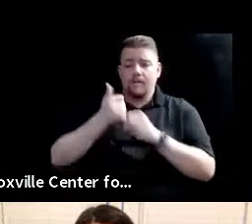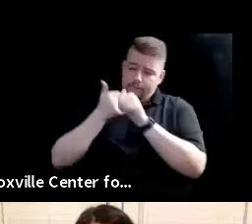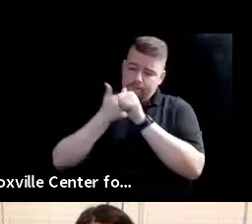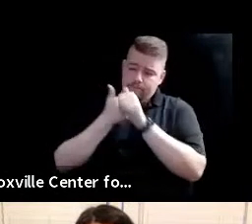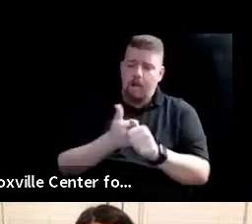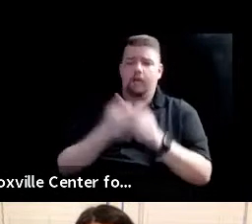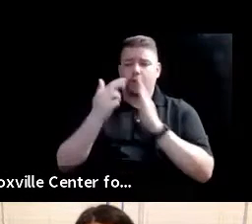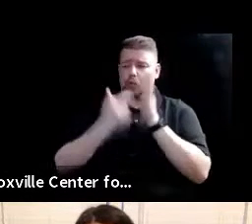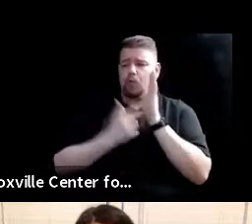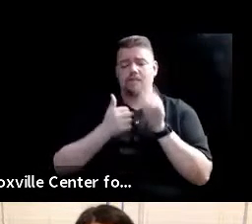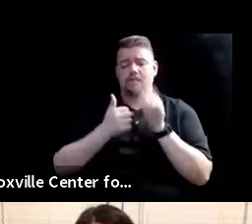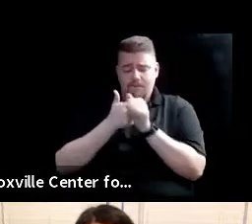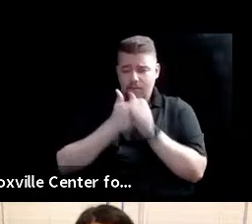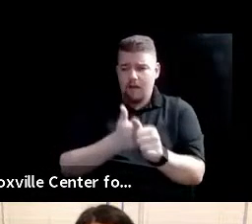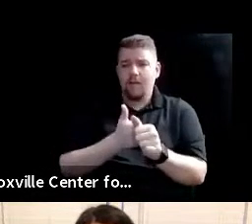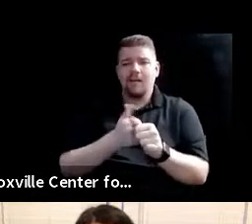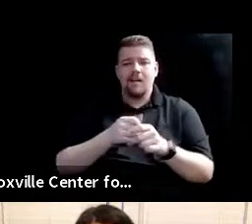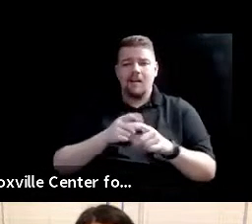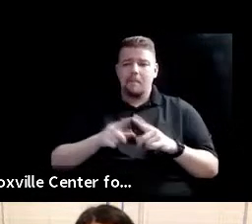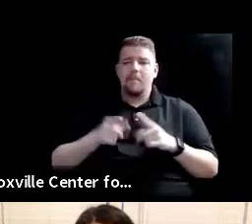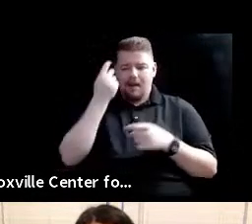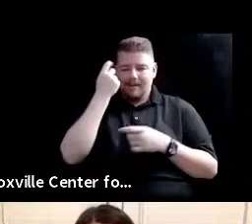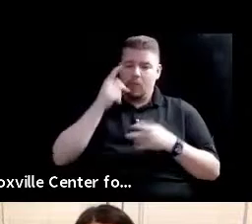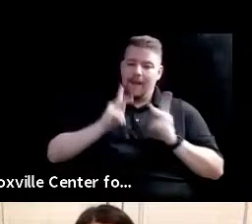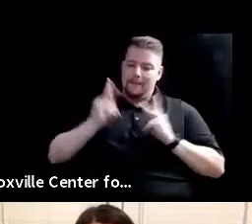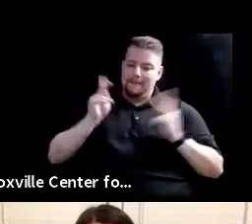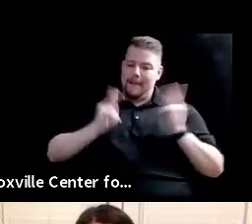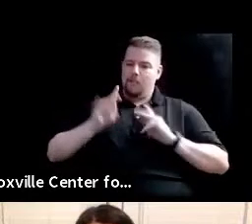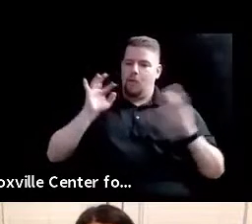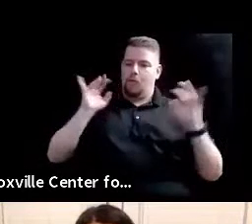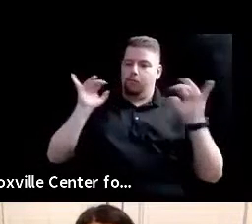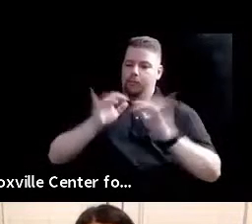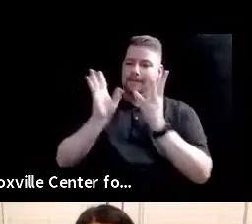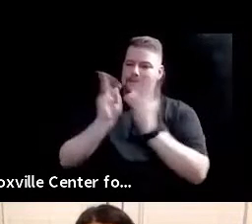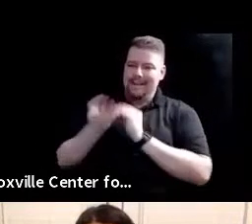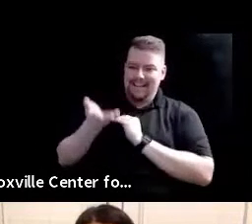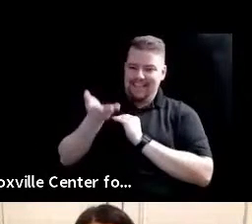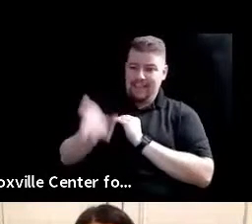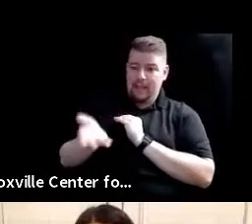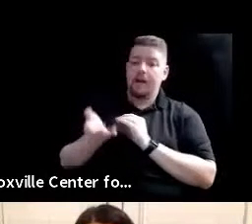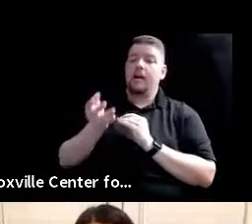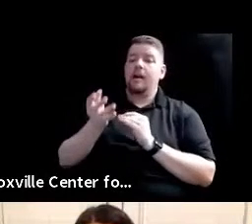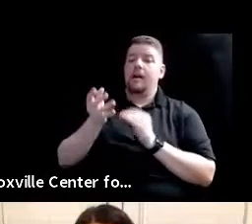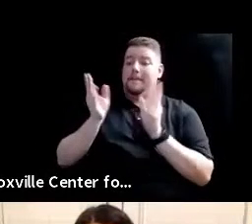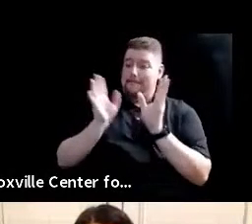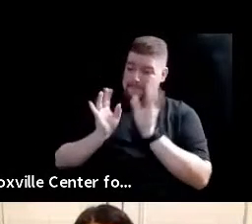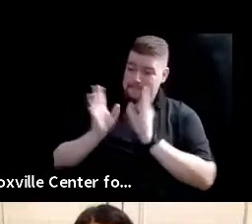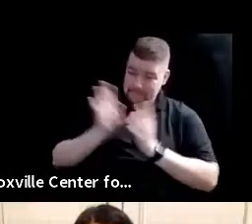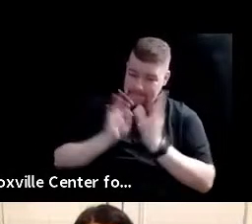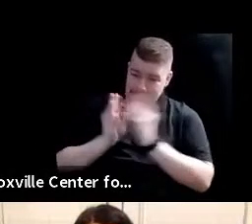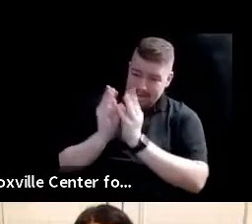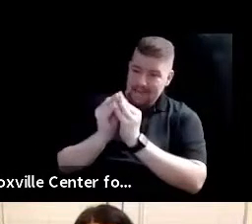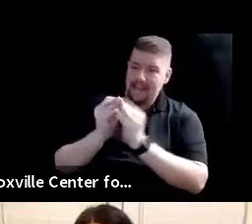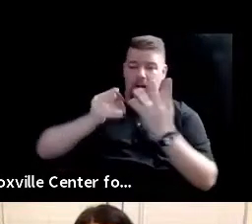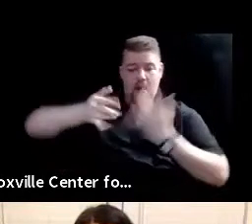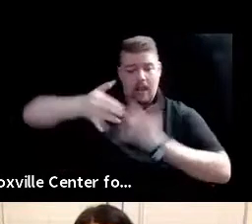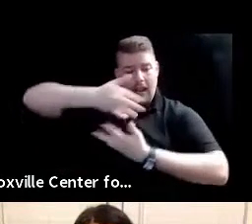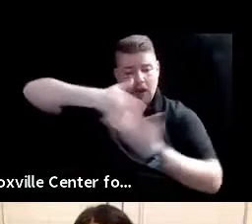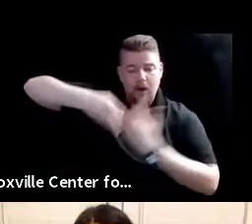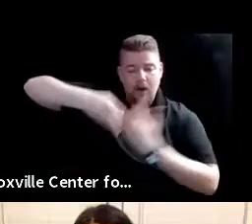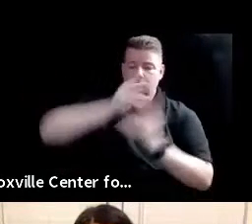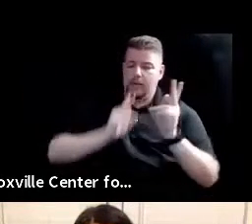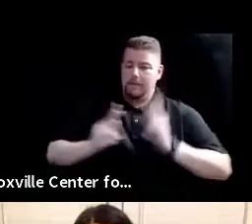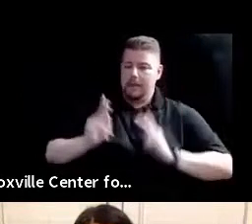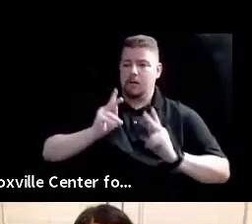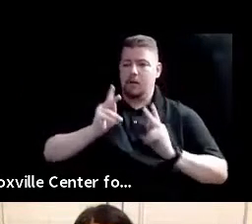regulations. But we have people meeting there in your restaurants who are meeting and causing these interactions, which